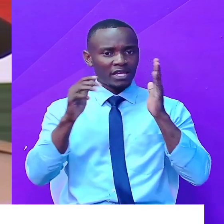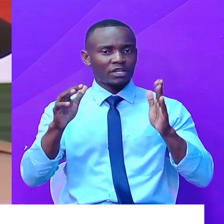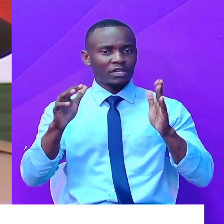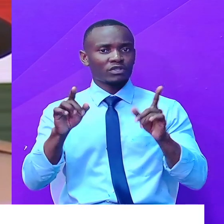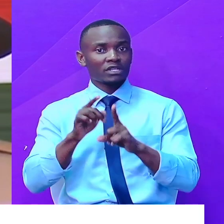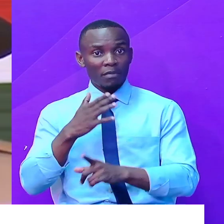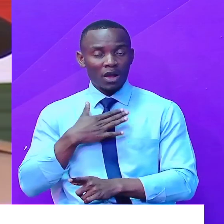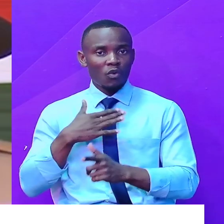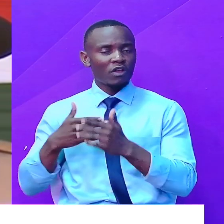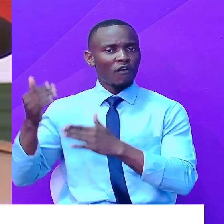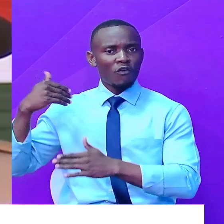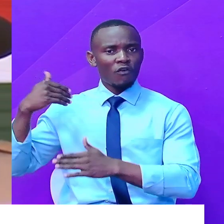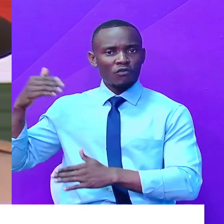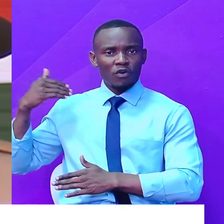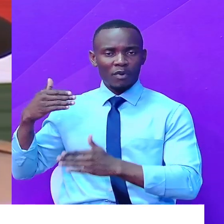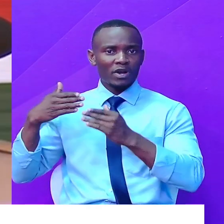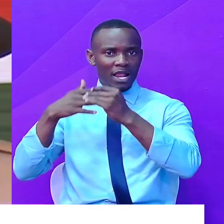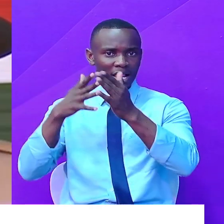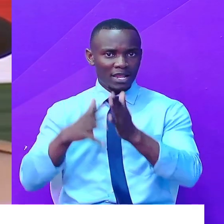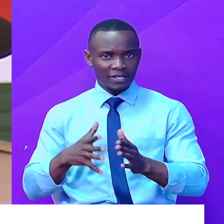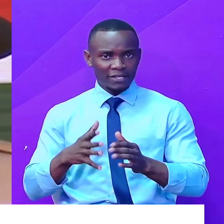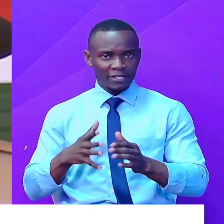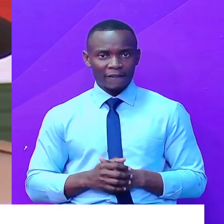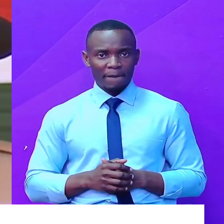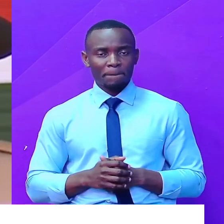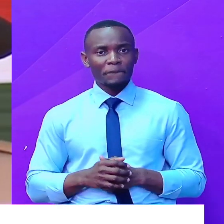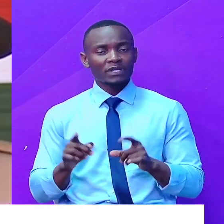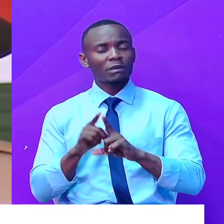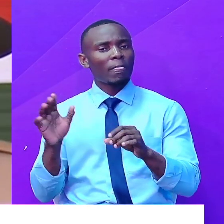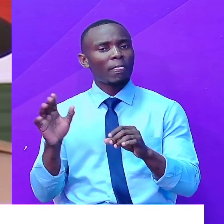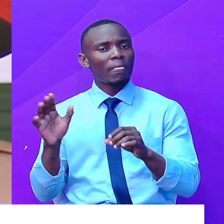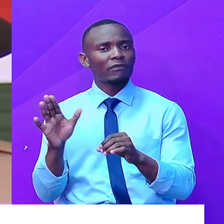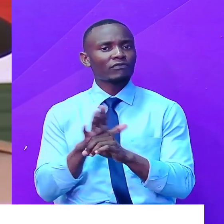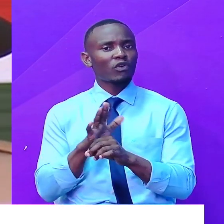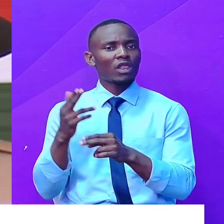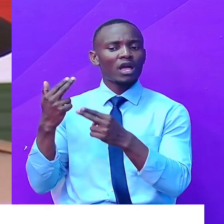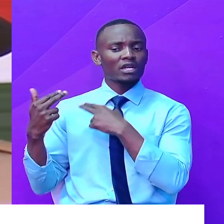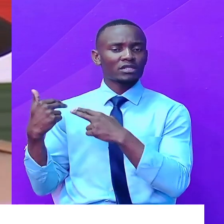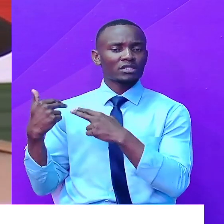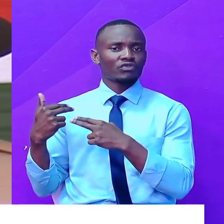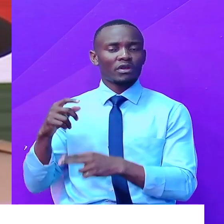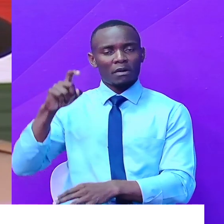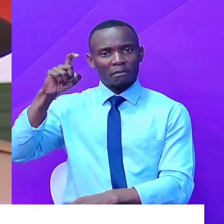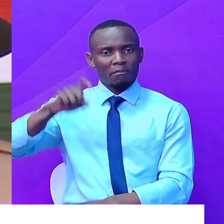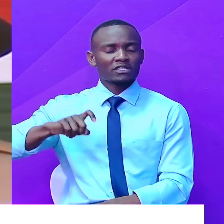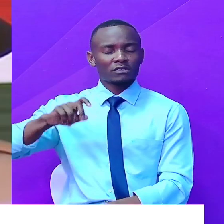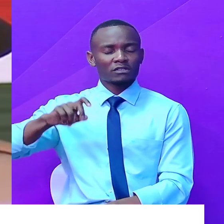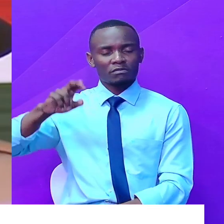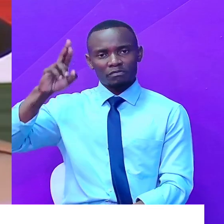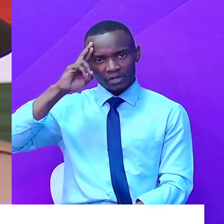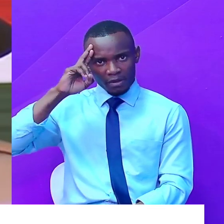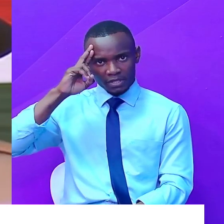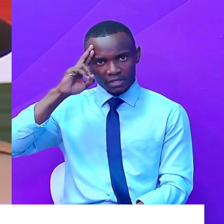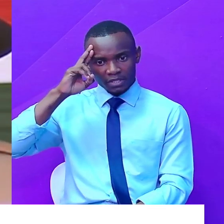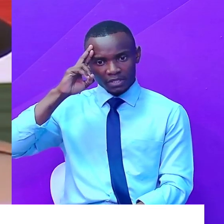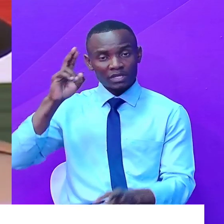nations. The full history must be recalled. These valiant sons